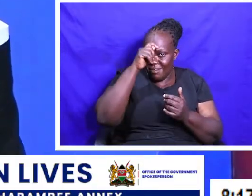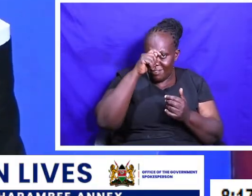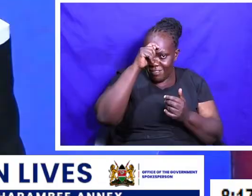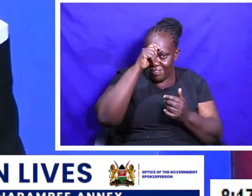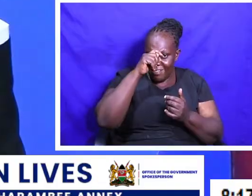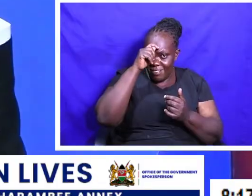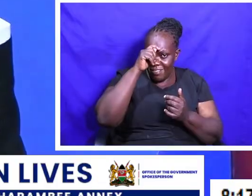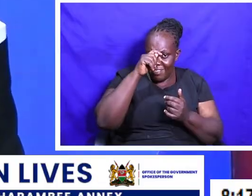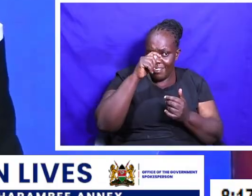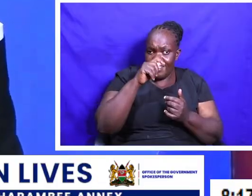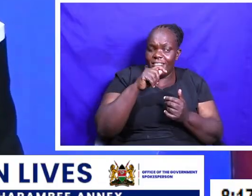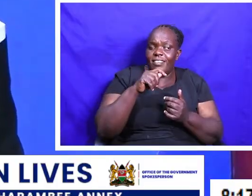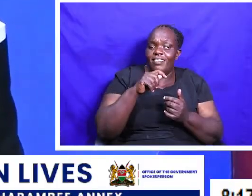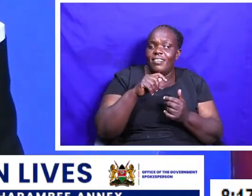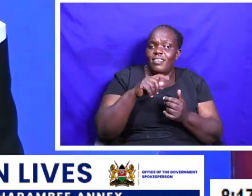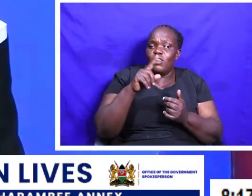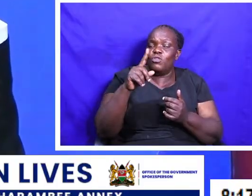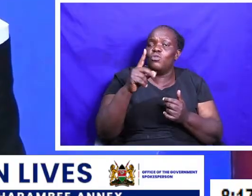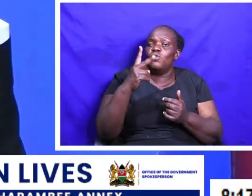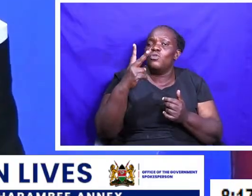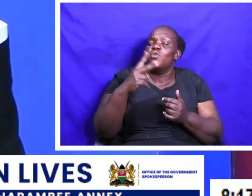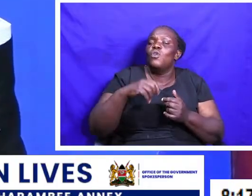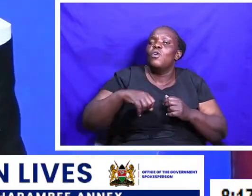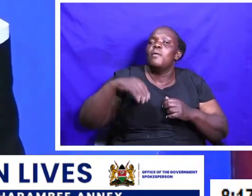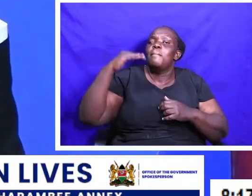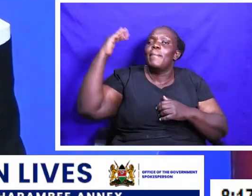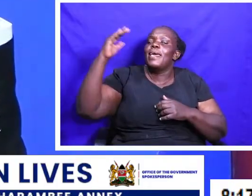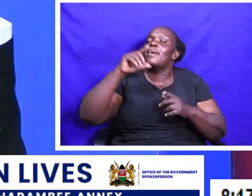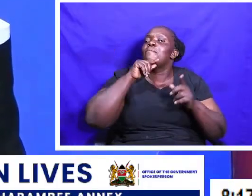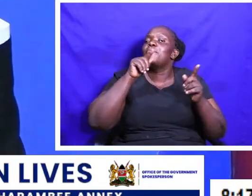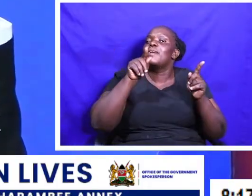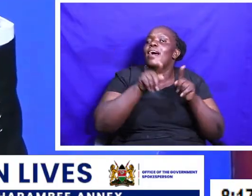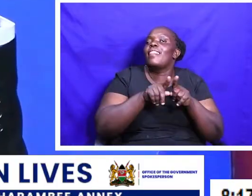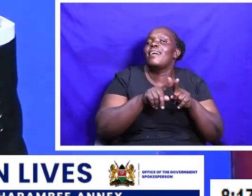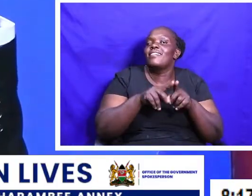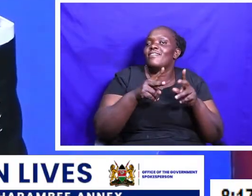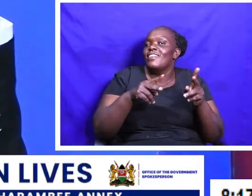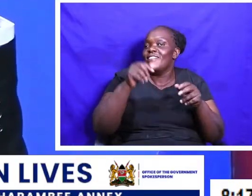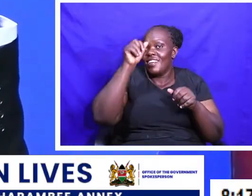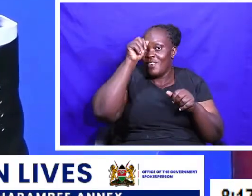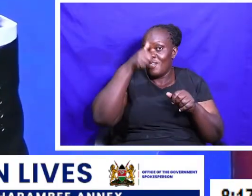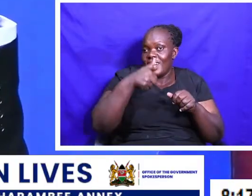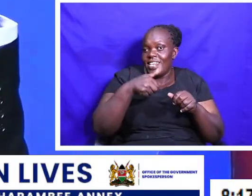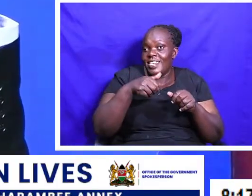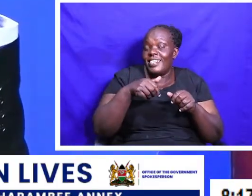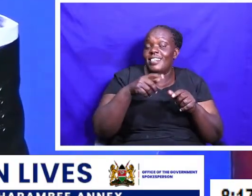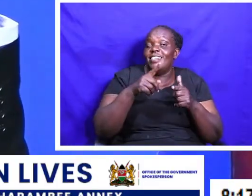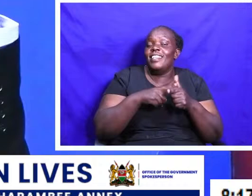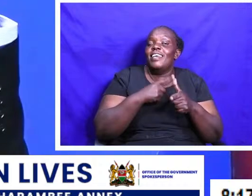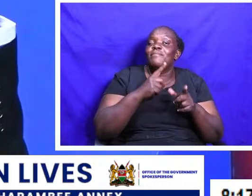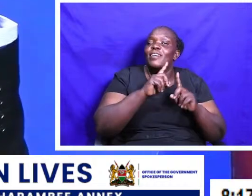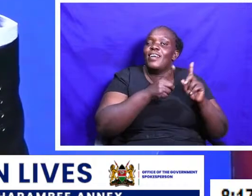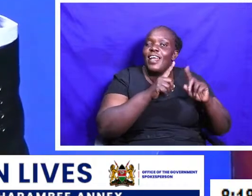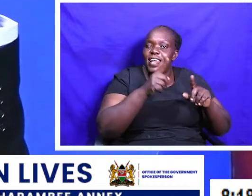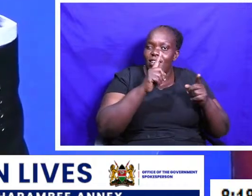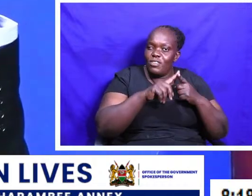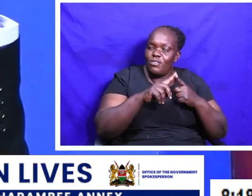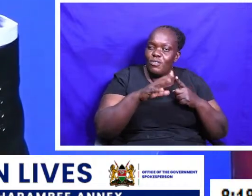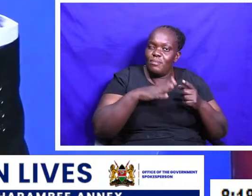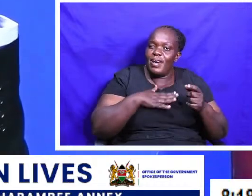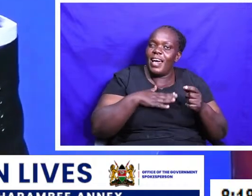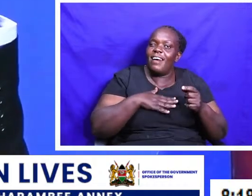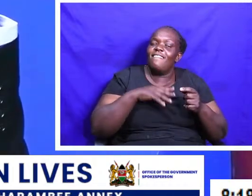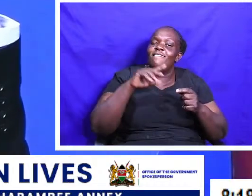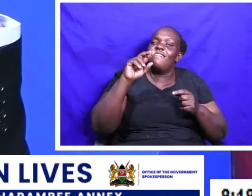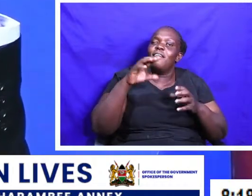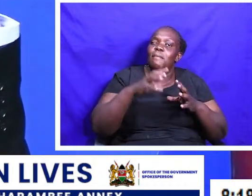wisdom. I have two elder brothers who are very wise. At first I ran to my